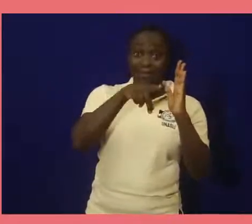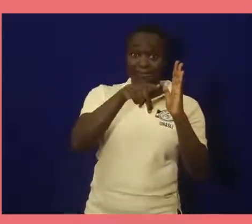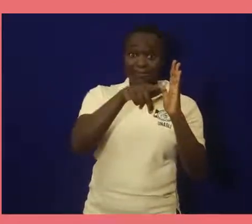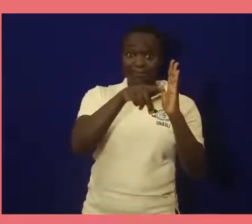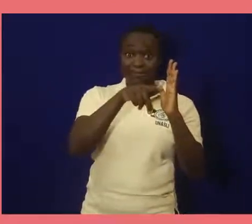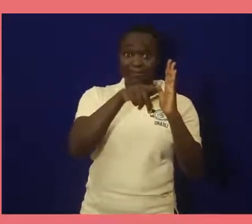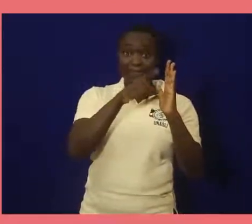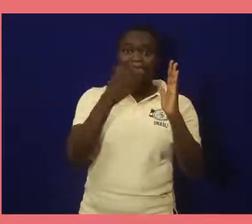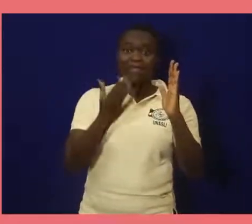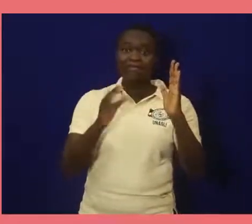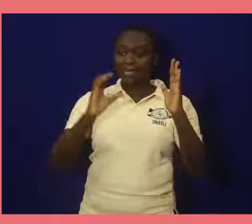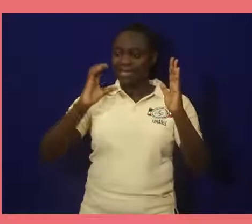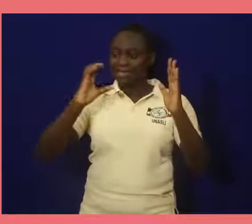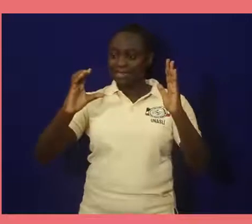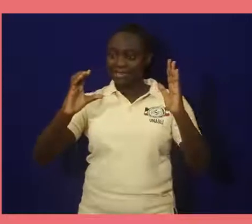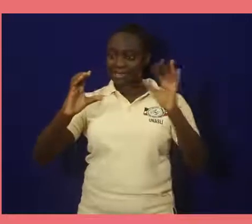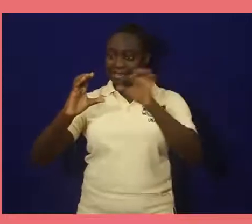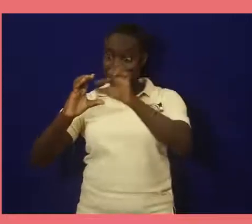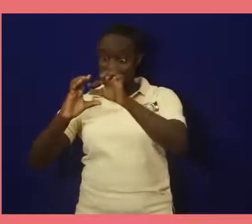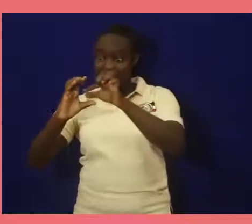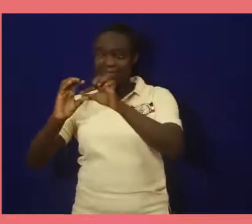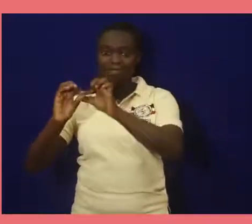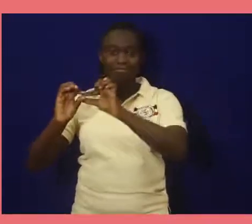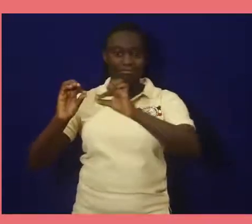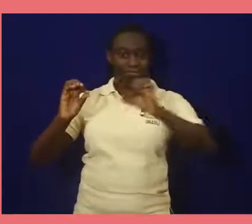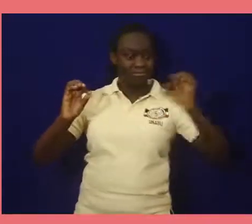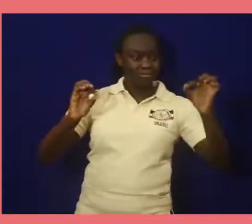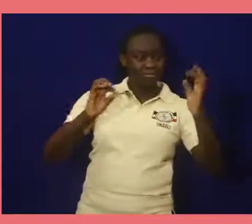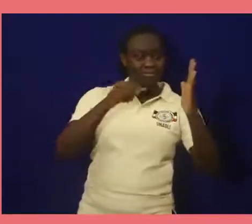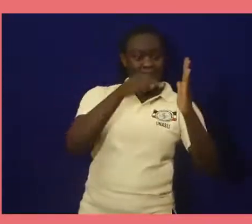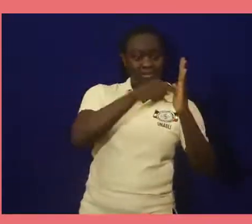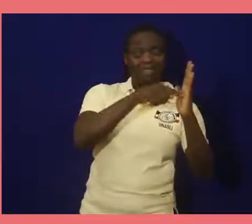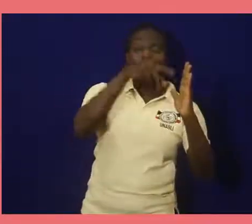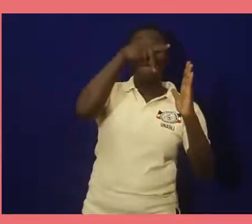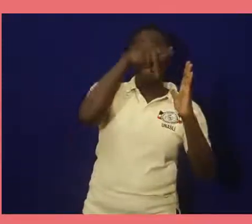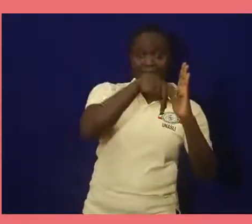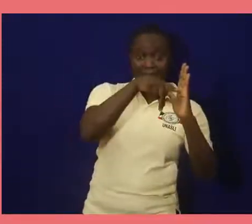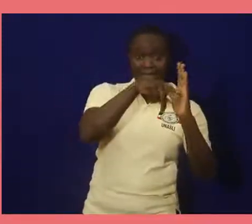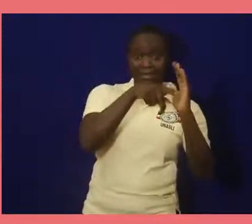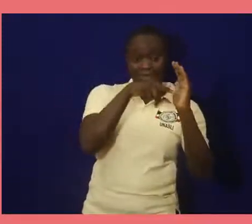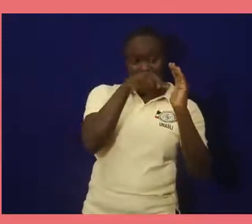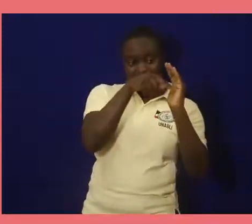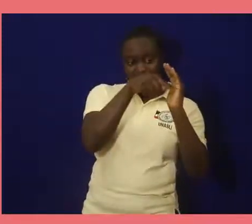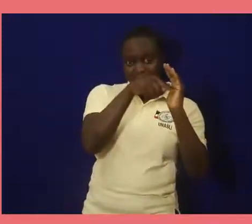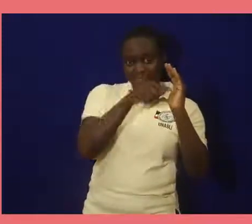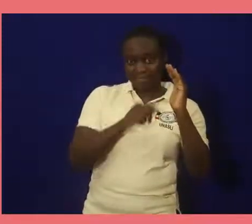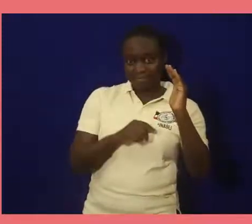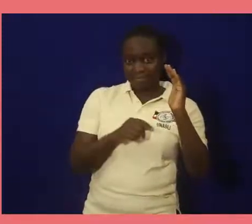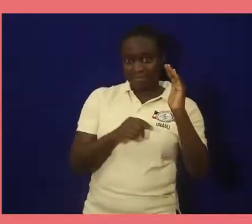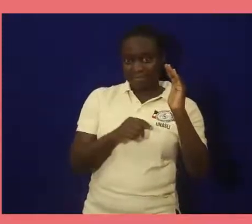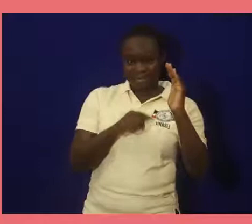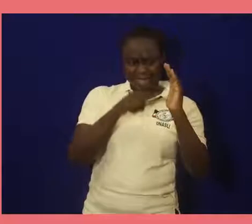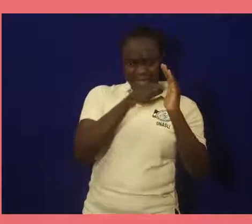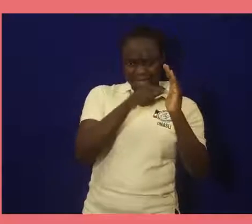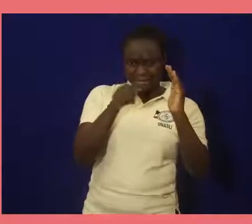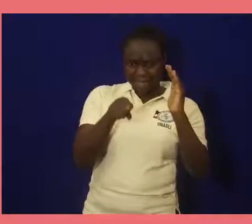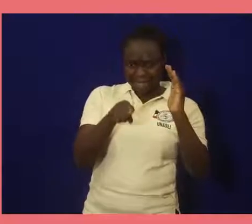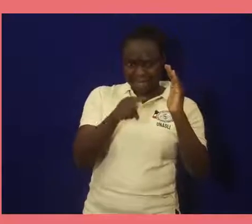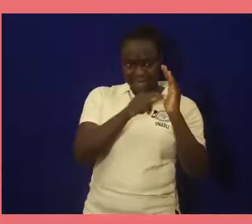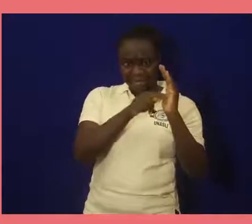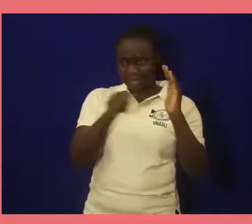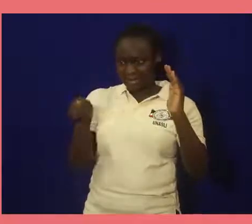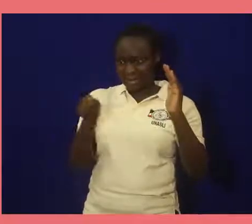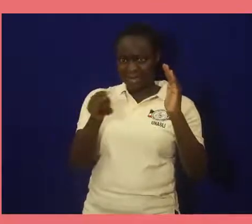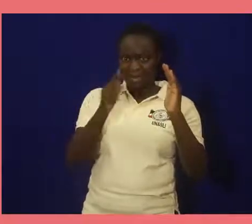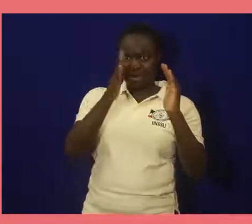Now we have got a line from C to P. To P. Let us divide that